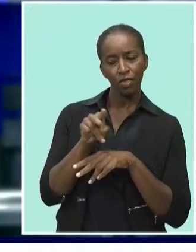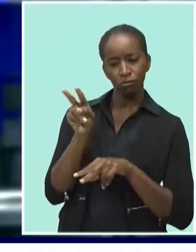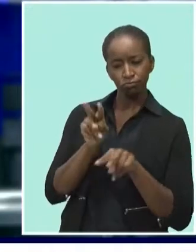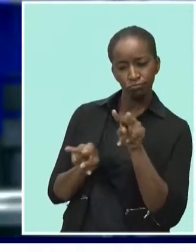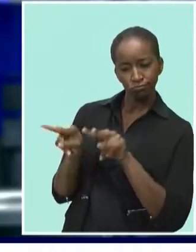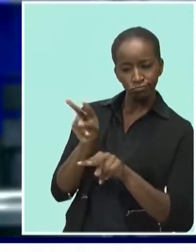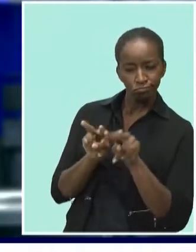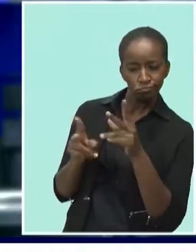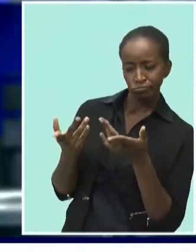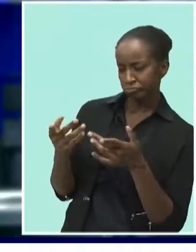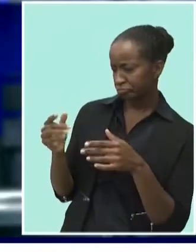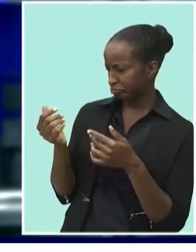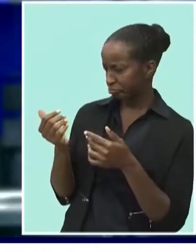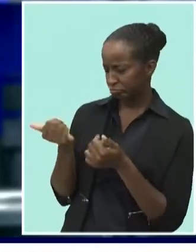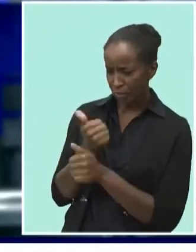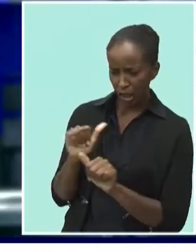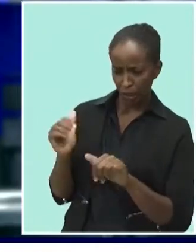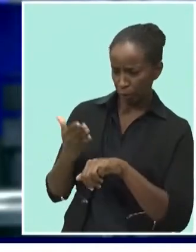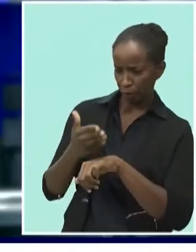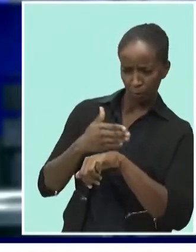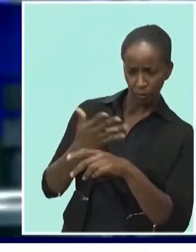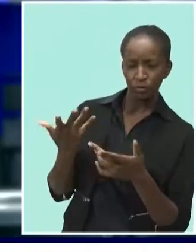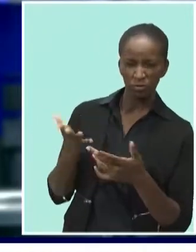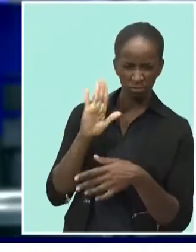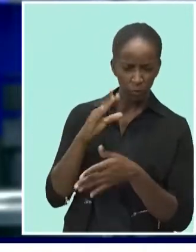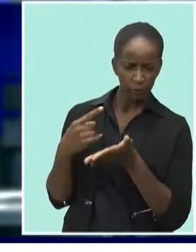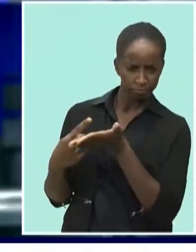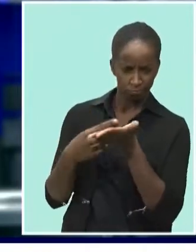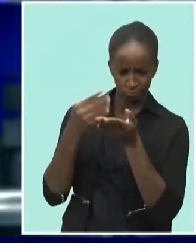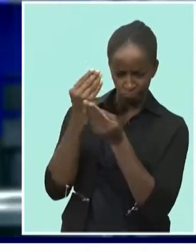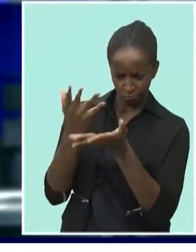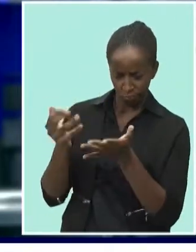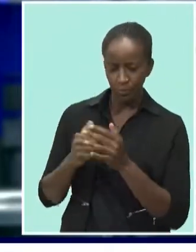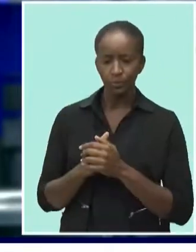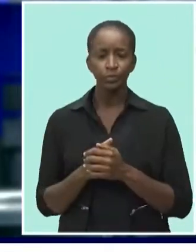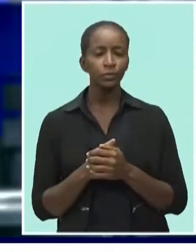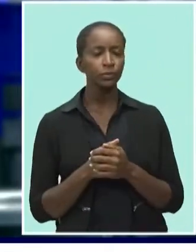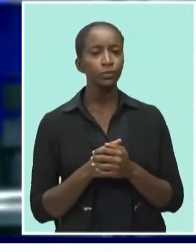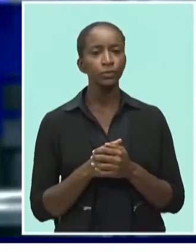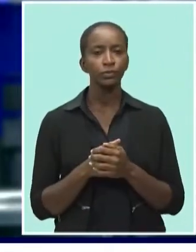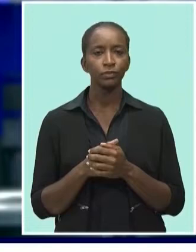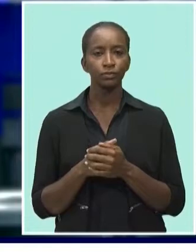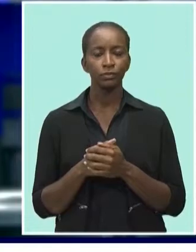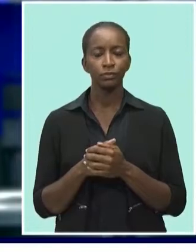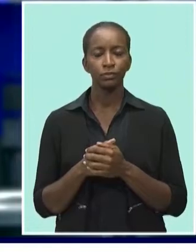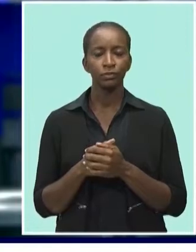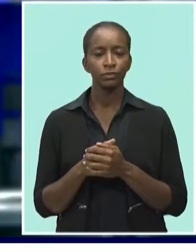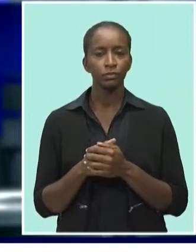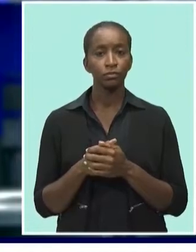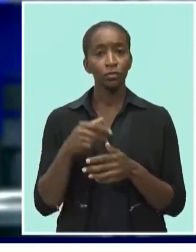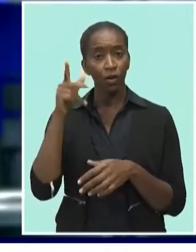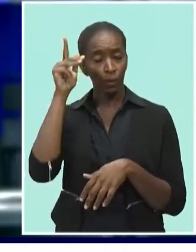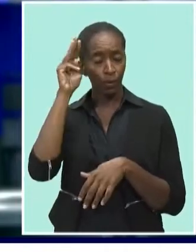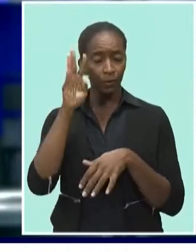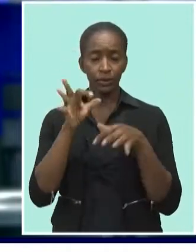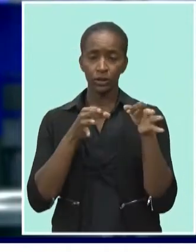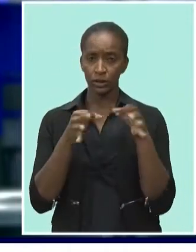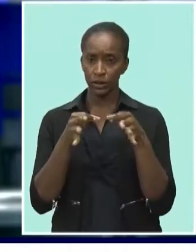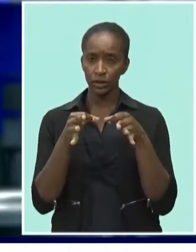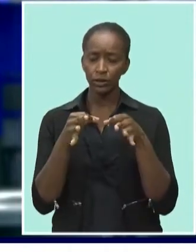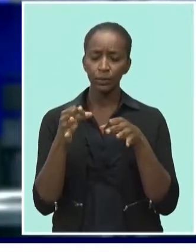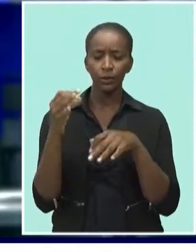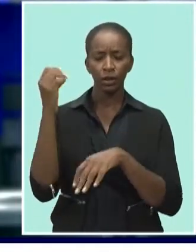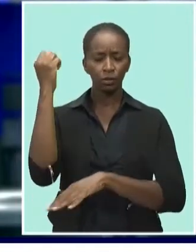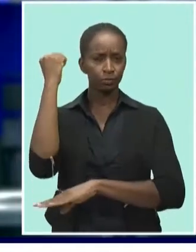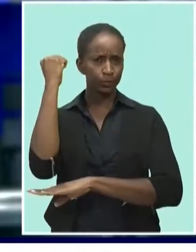Now, in thanking the BEC for its important input into the initial stages as part of the social partnership, the Prime Minister adds that stabilization was